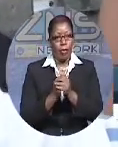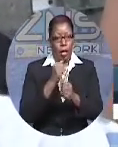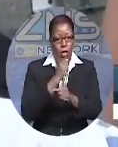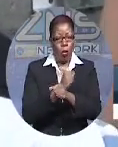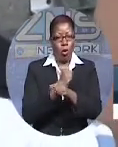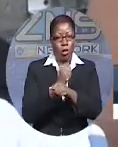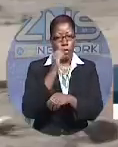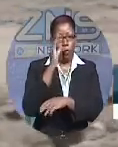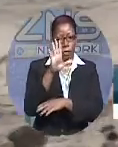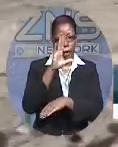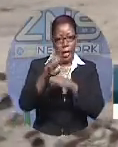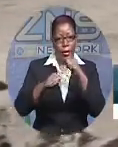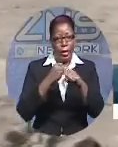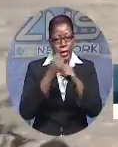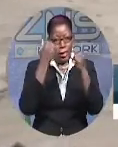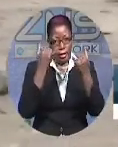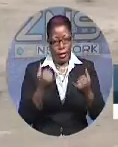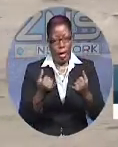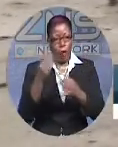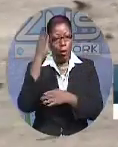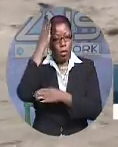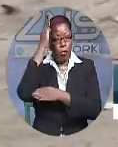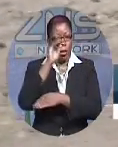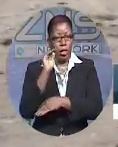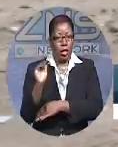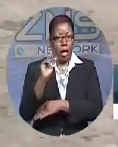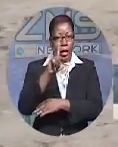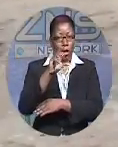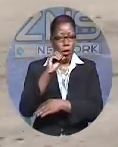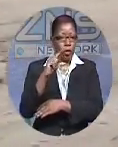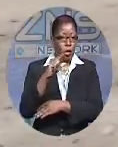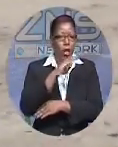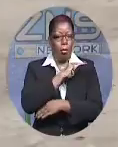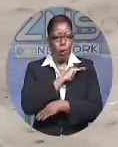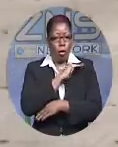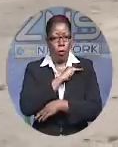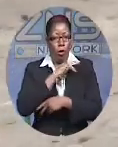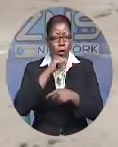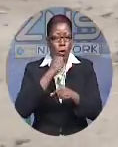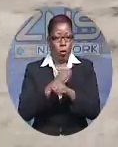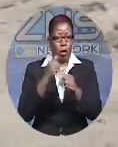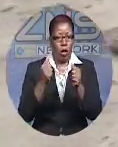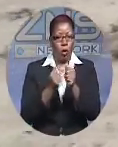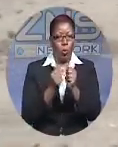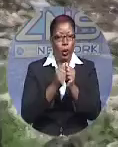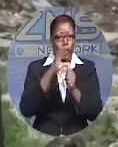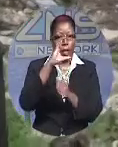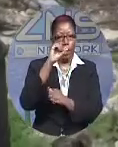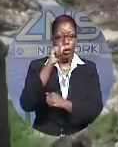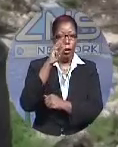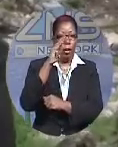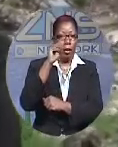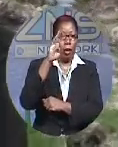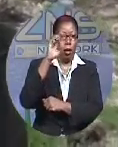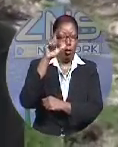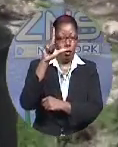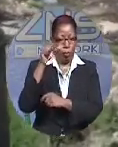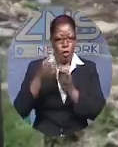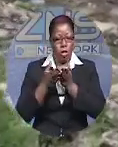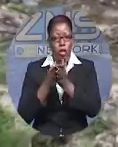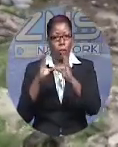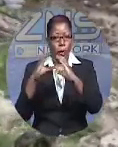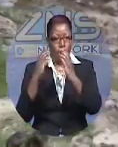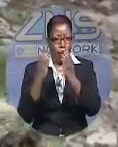for 5 years now, is the brainchild of Lowell J. Mortimer in partnership with Campbell Shipping Company. The $25